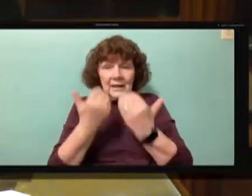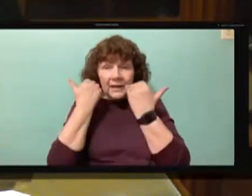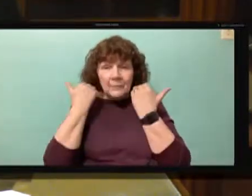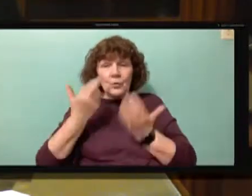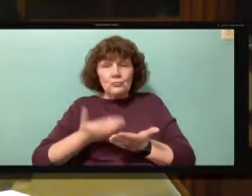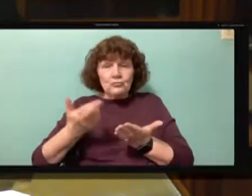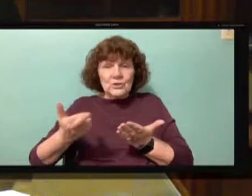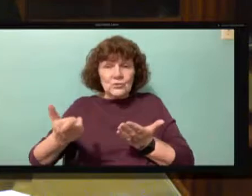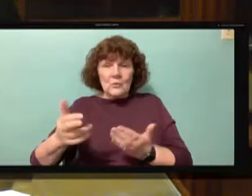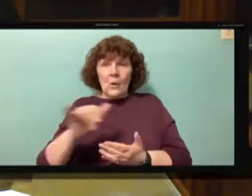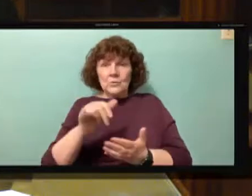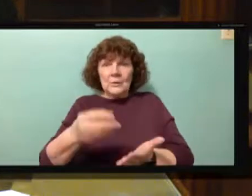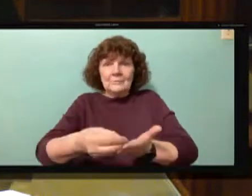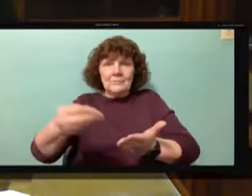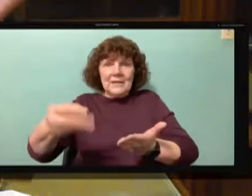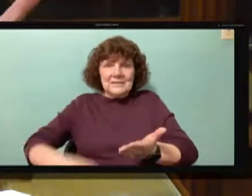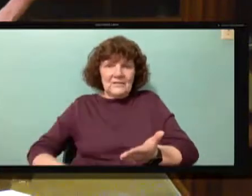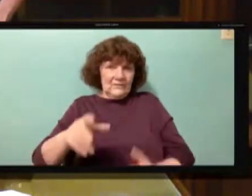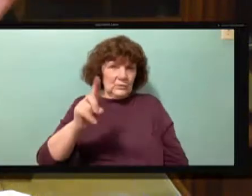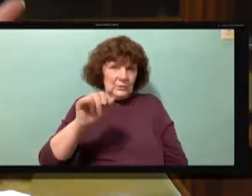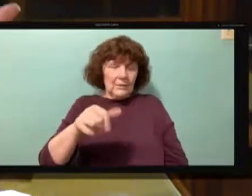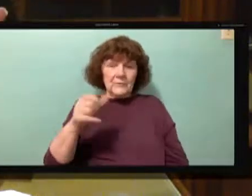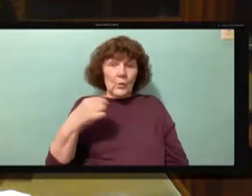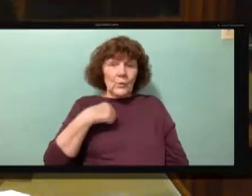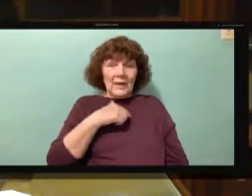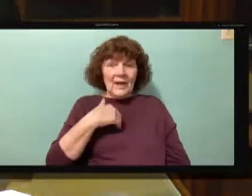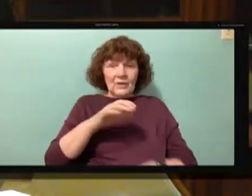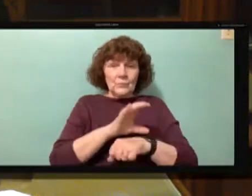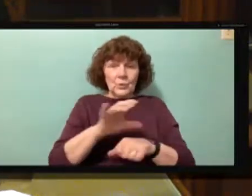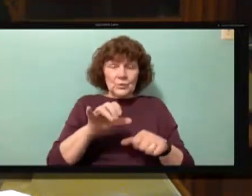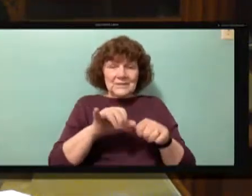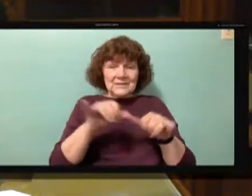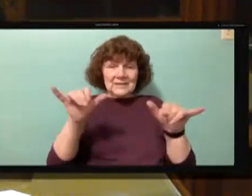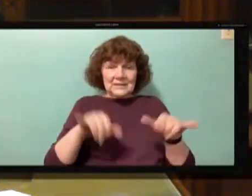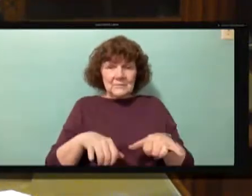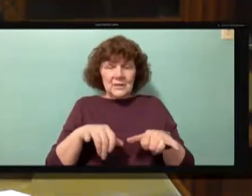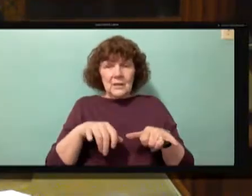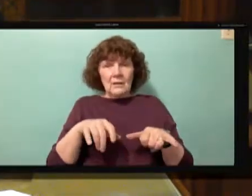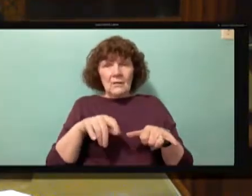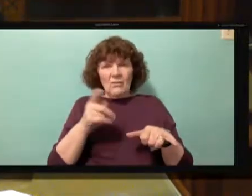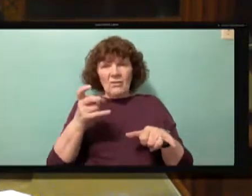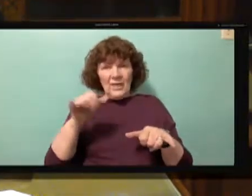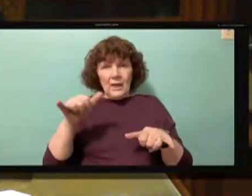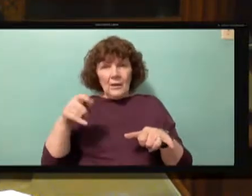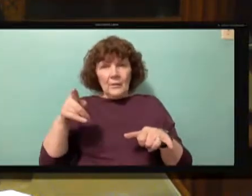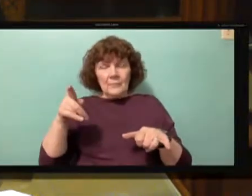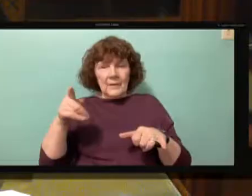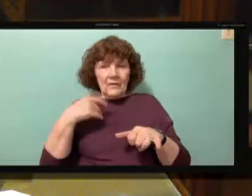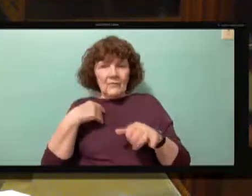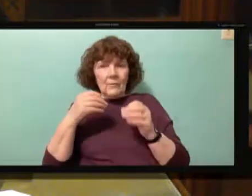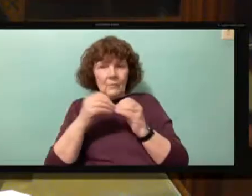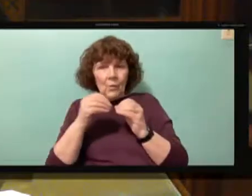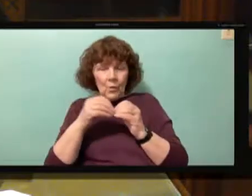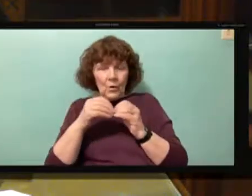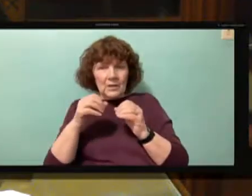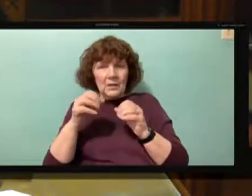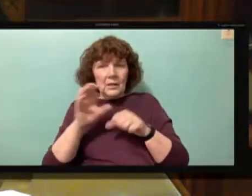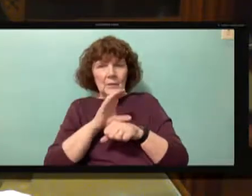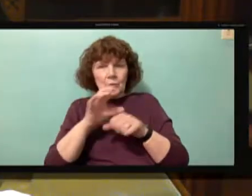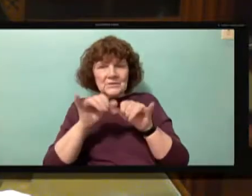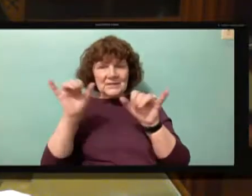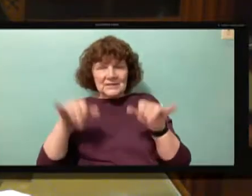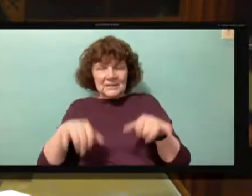So if we have these computer systems, and they just have a lot, I think, more of them than other areas of the city, and you're combining